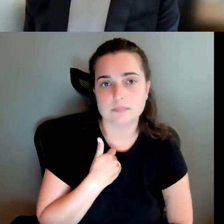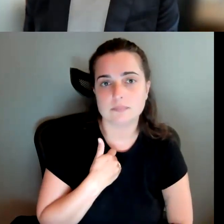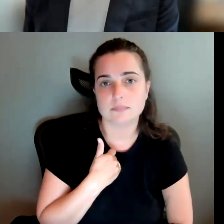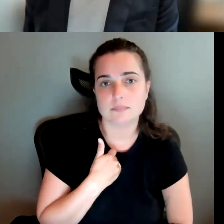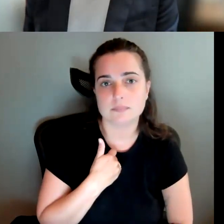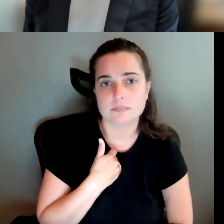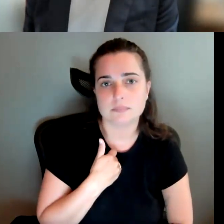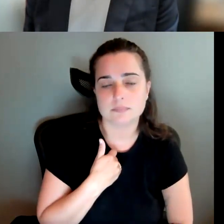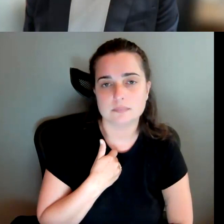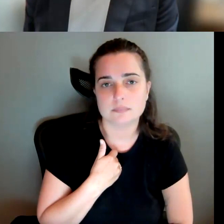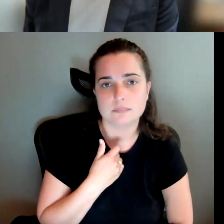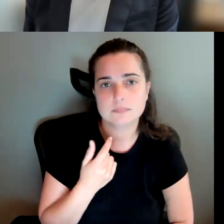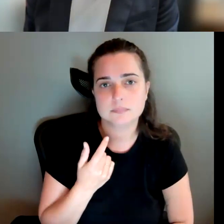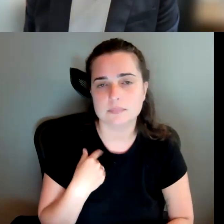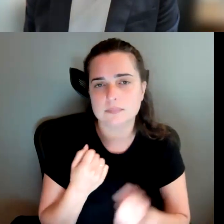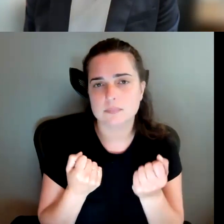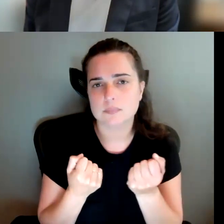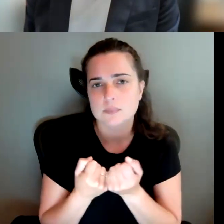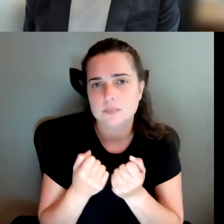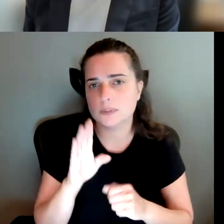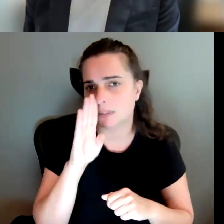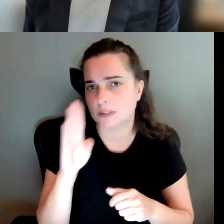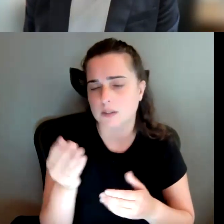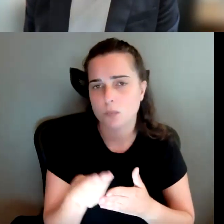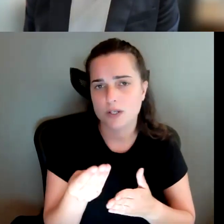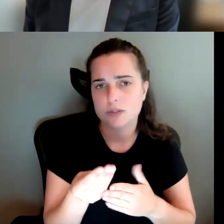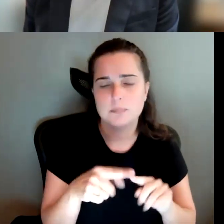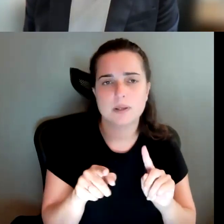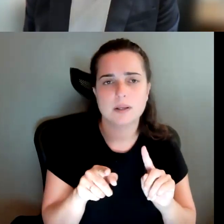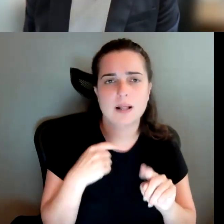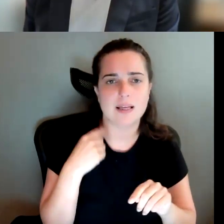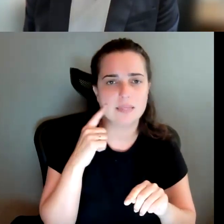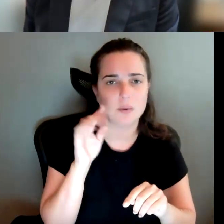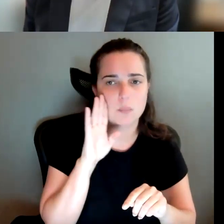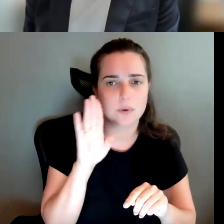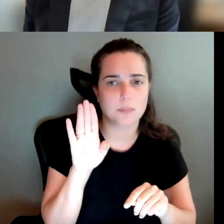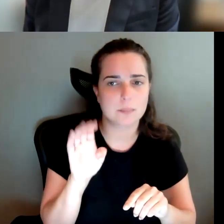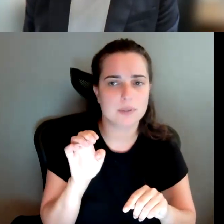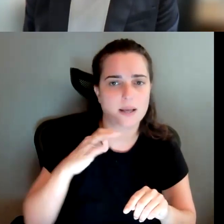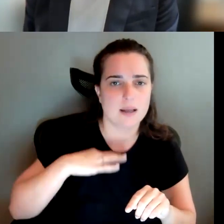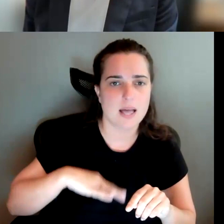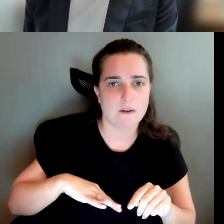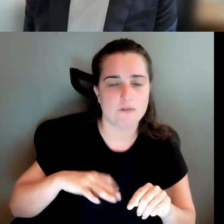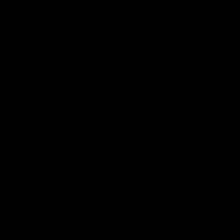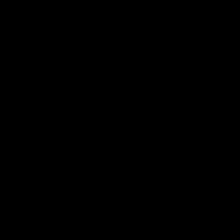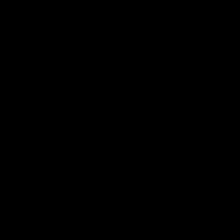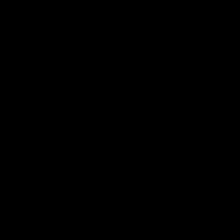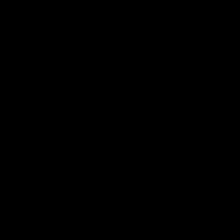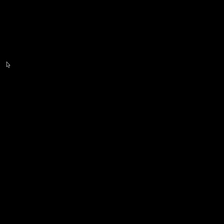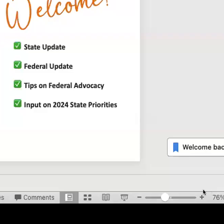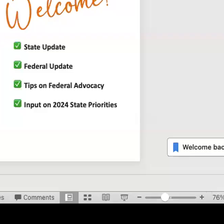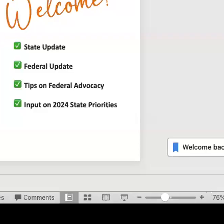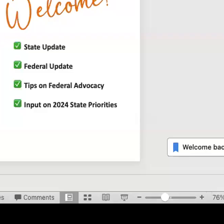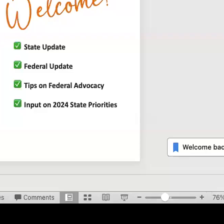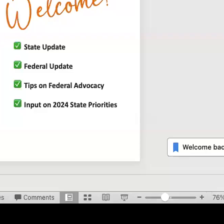wages, but I think that might be helpful to retain and